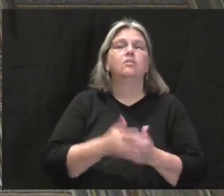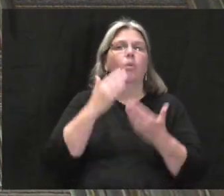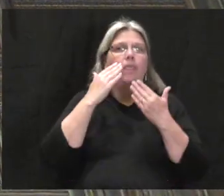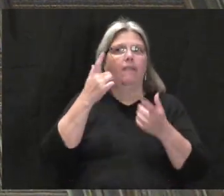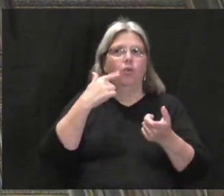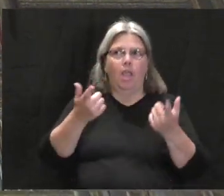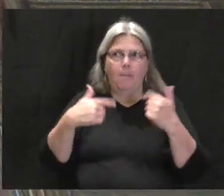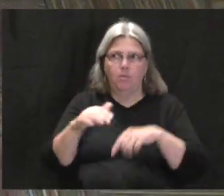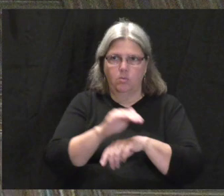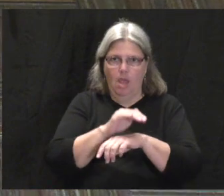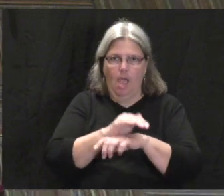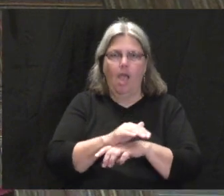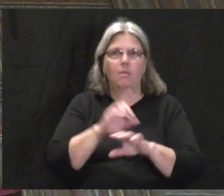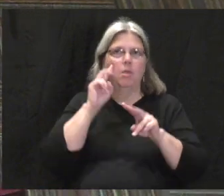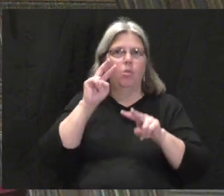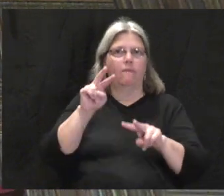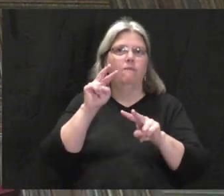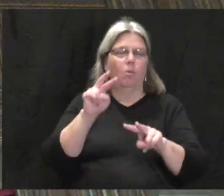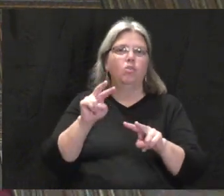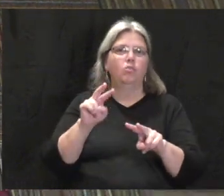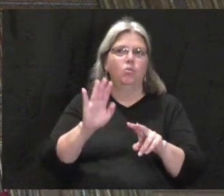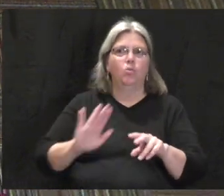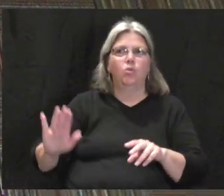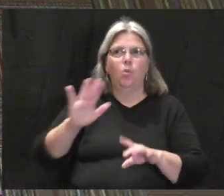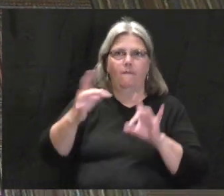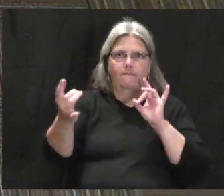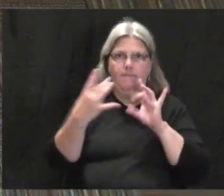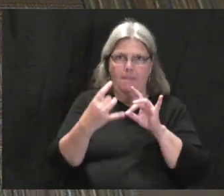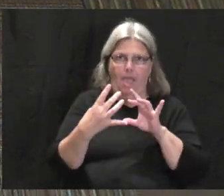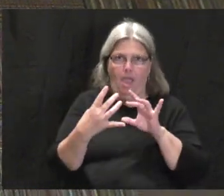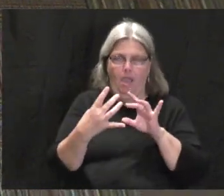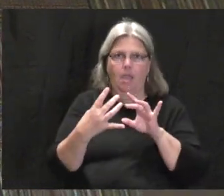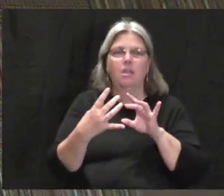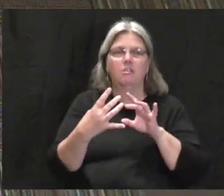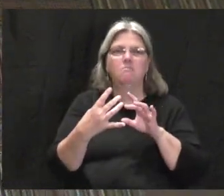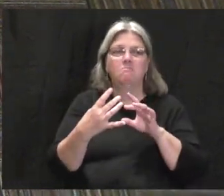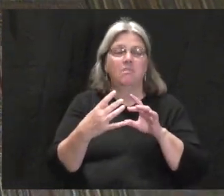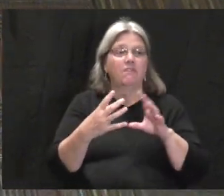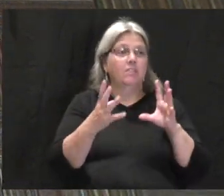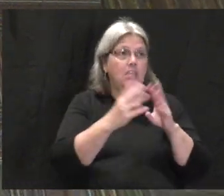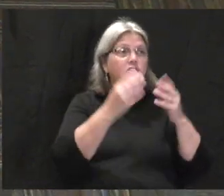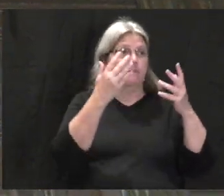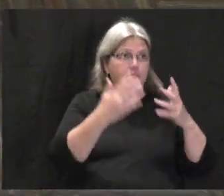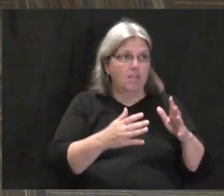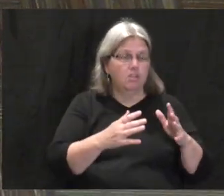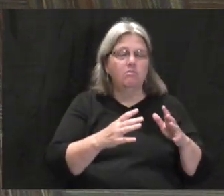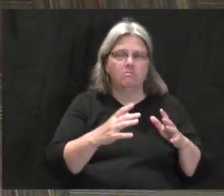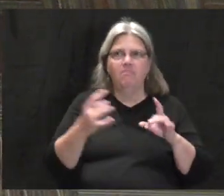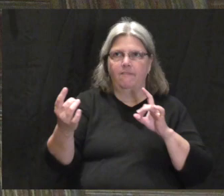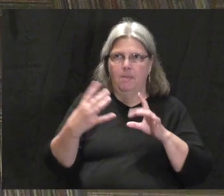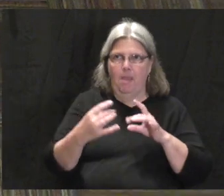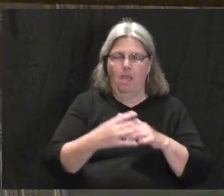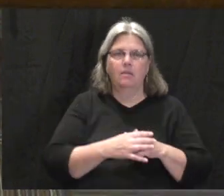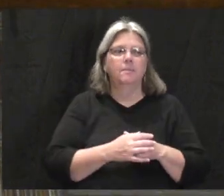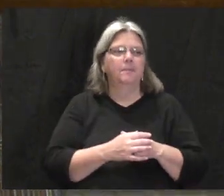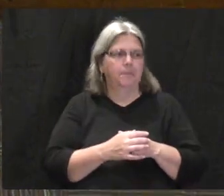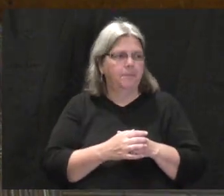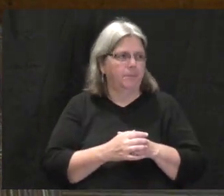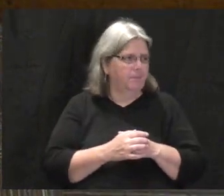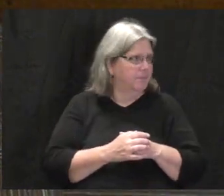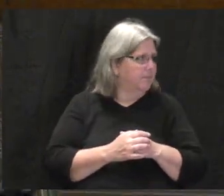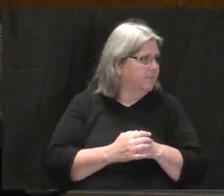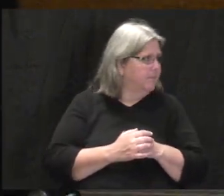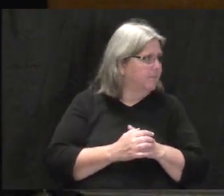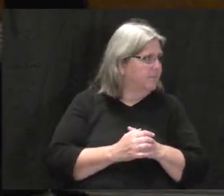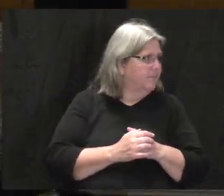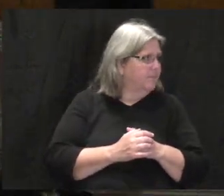evening, and look forward to your feedback after we have the sessions a little bit later this evening. So thank you. All